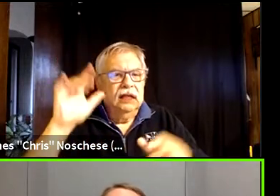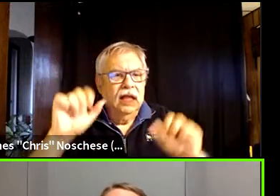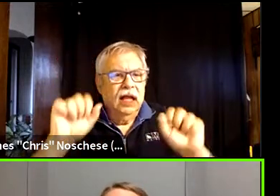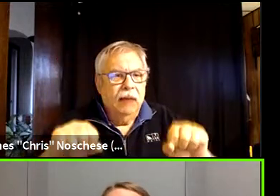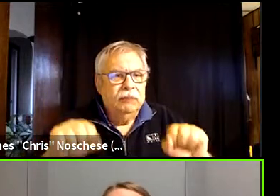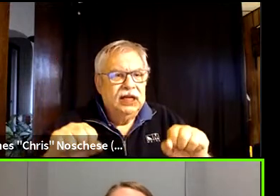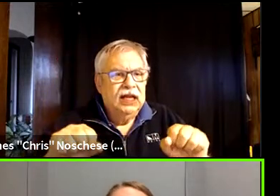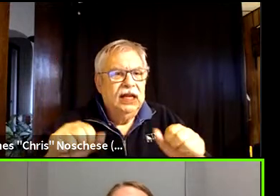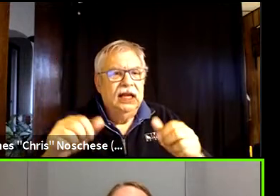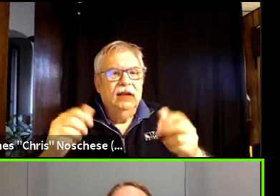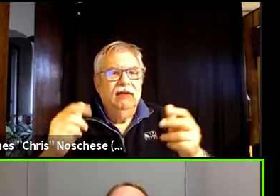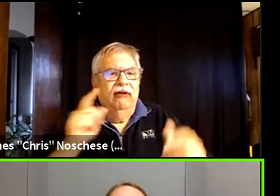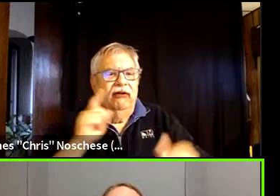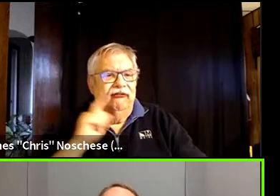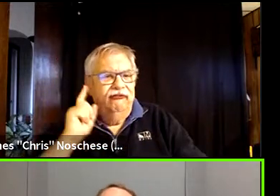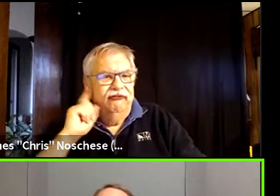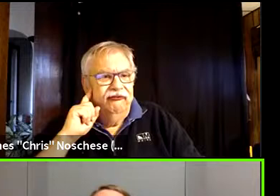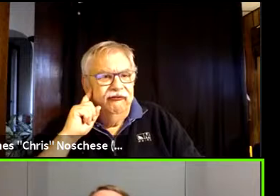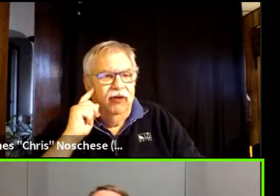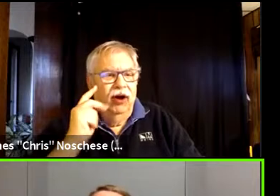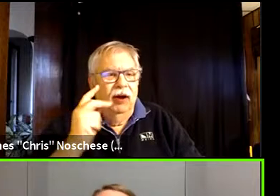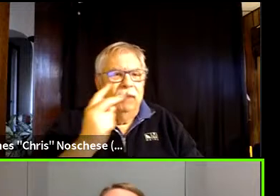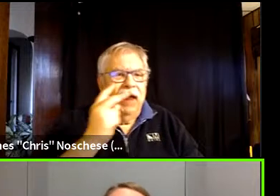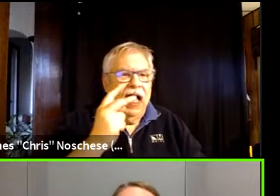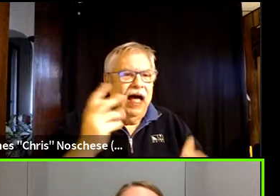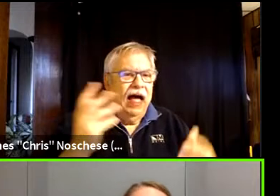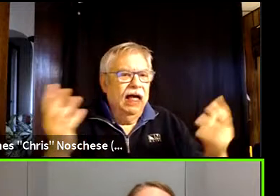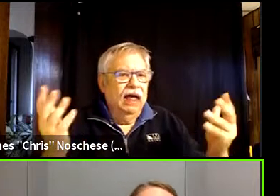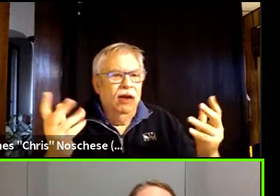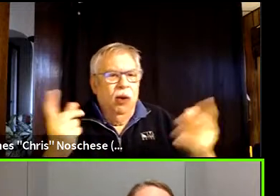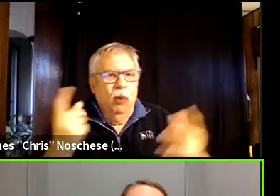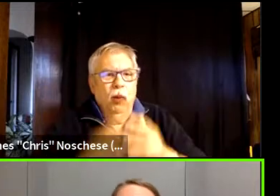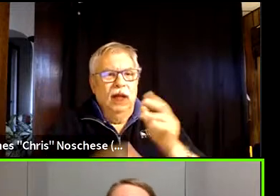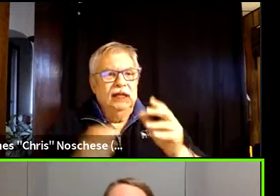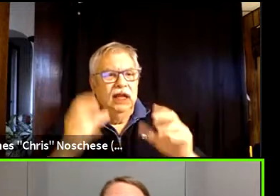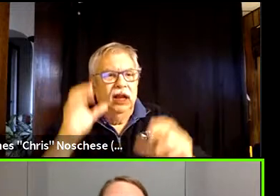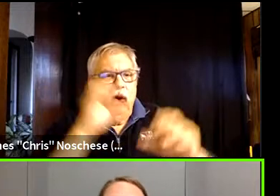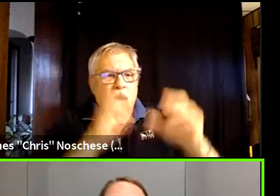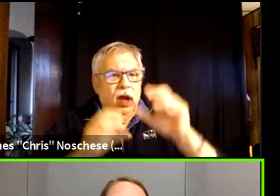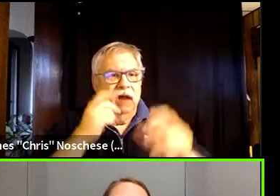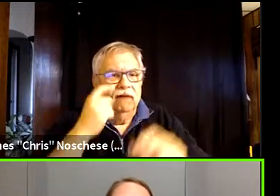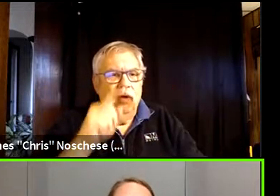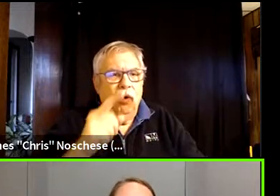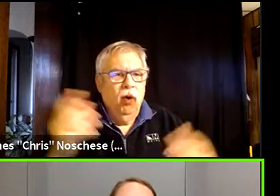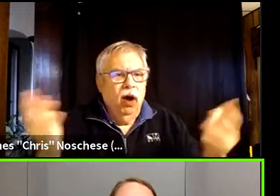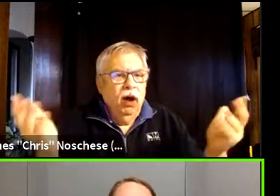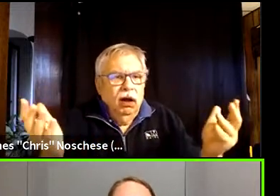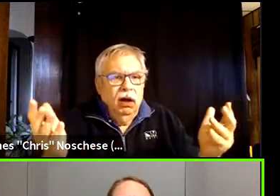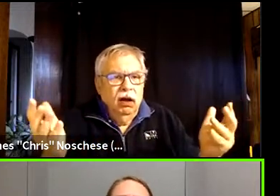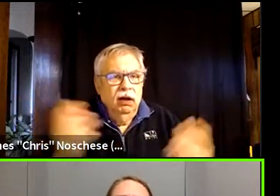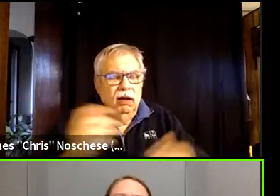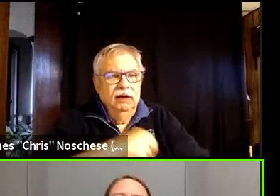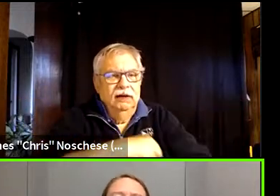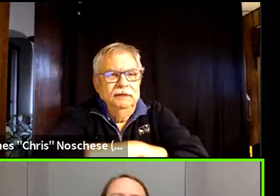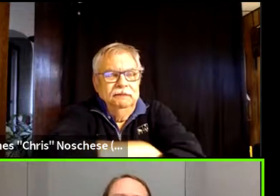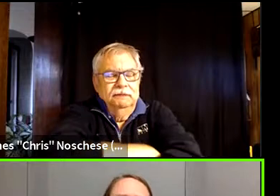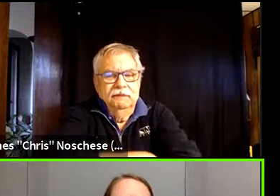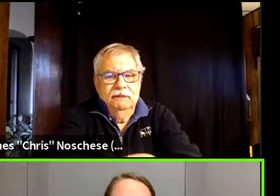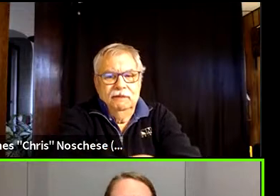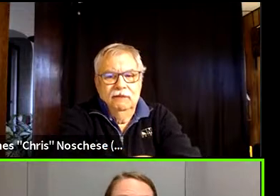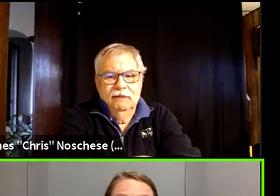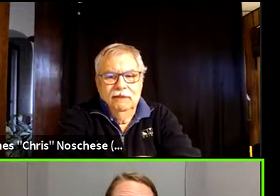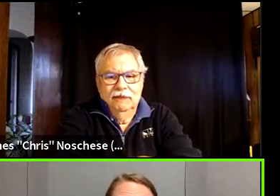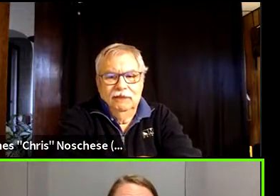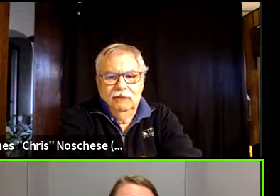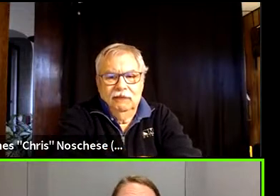who has an intellectual disability, for someone who's a wheelchair user, for someone who is deaf or blind? Which type of